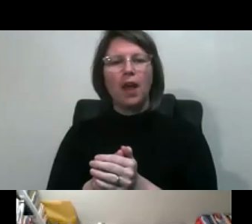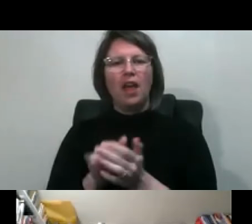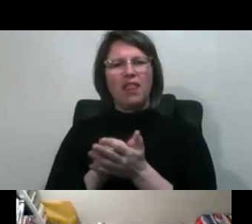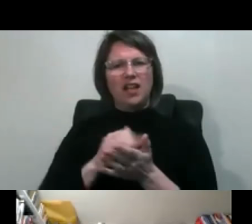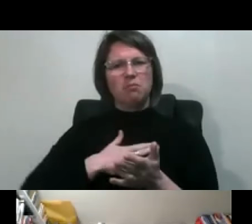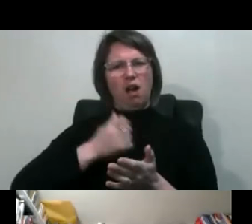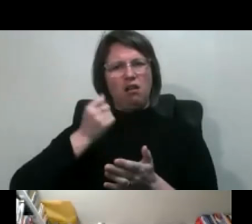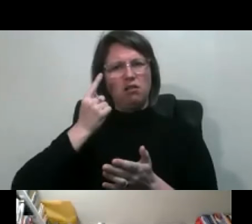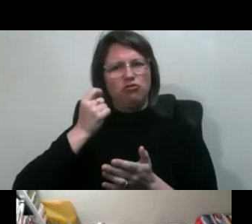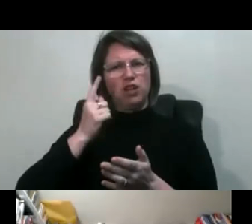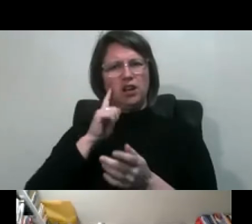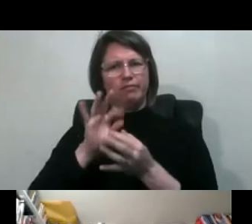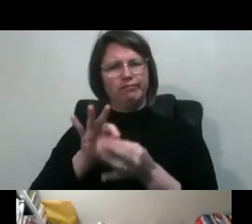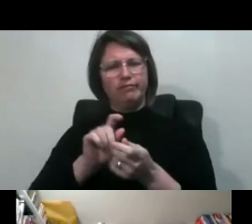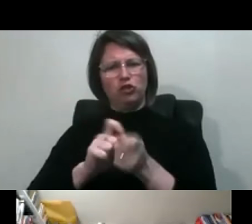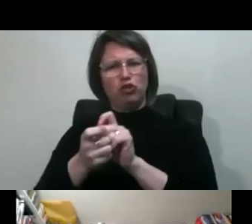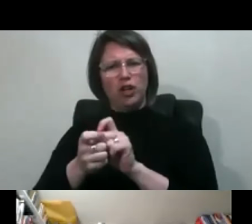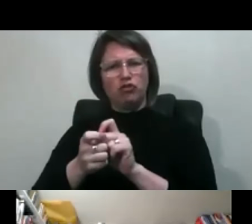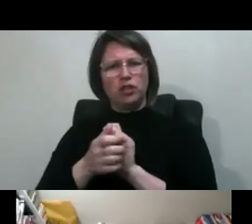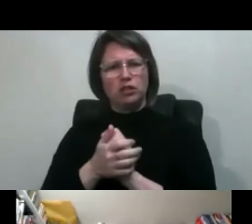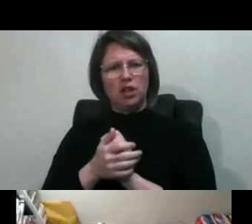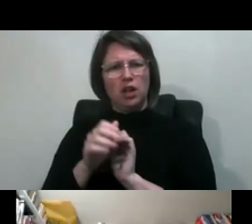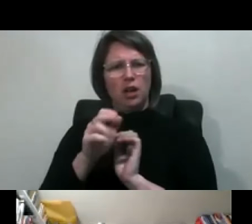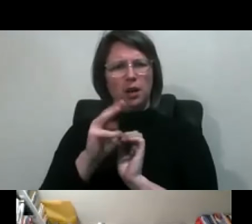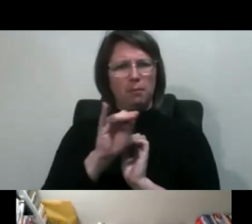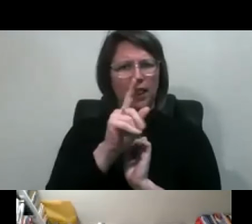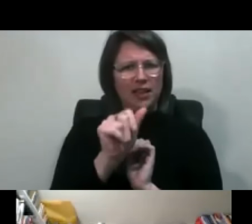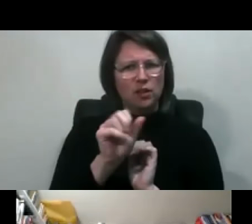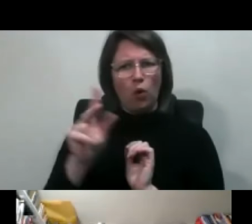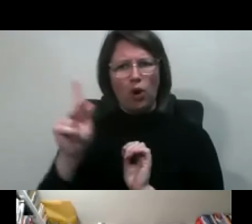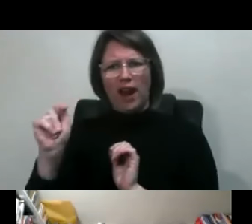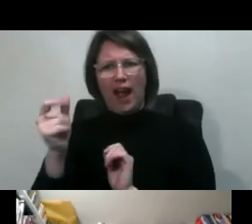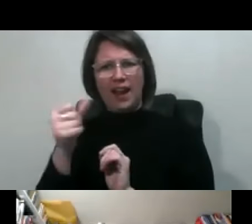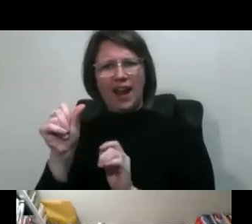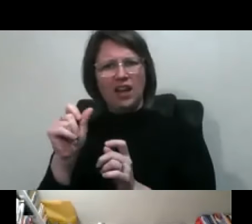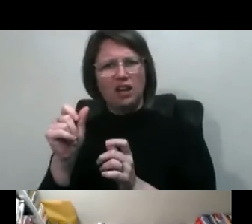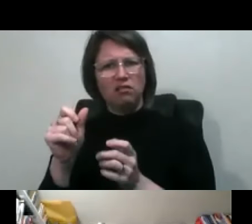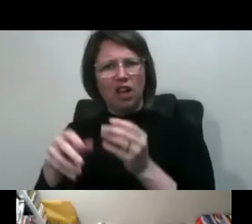changes. Melissa or Kat, is there anything else you want to add to that?